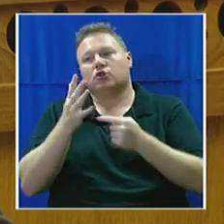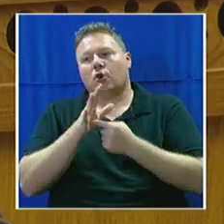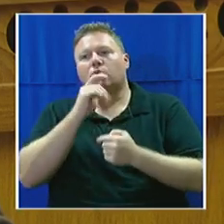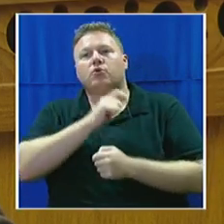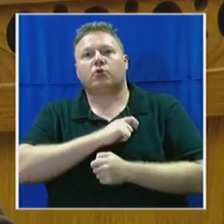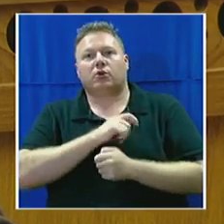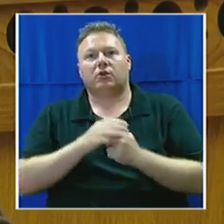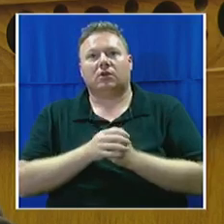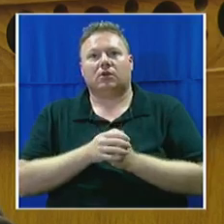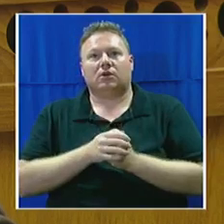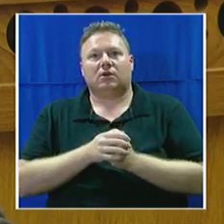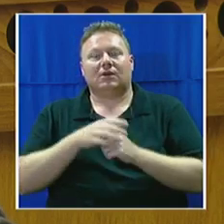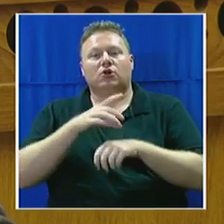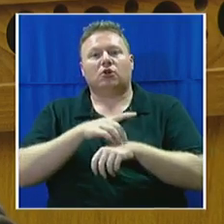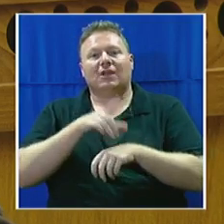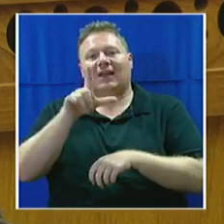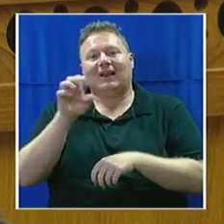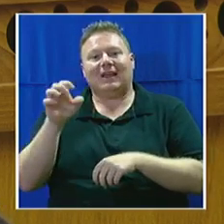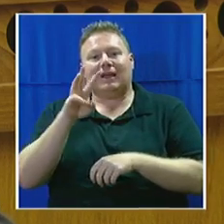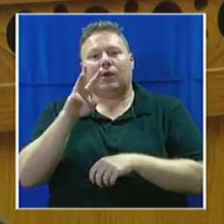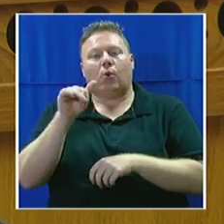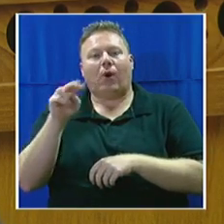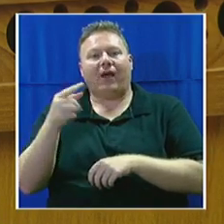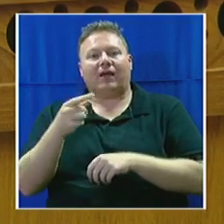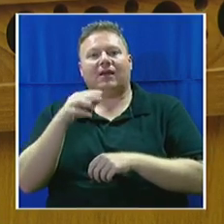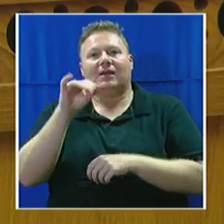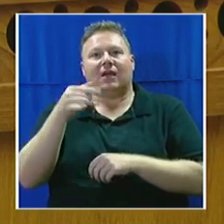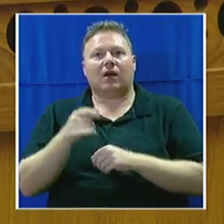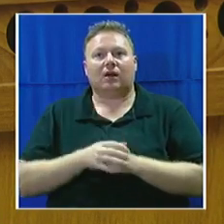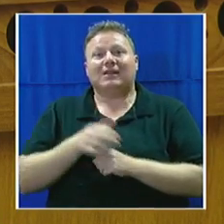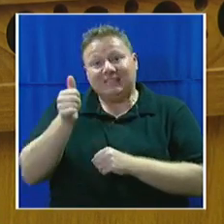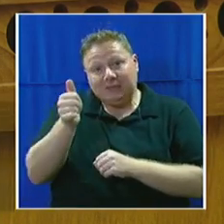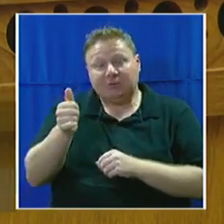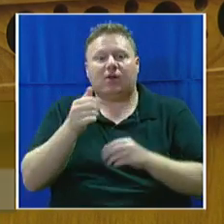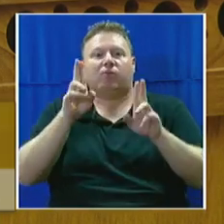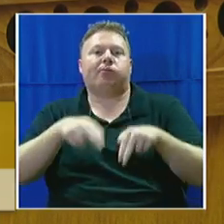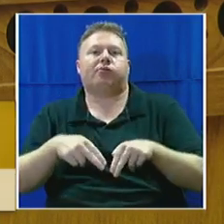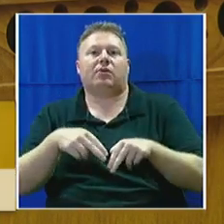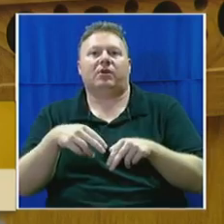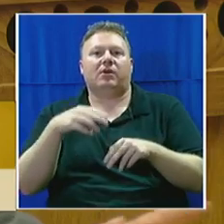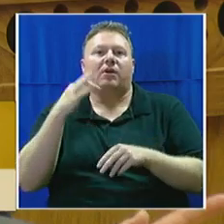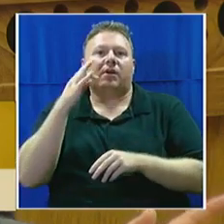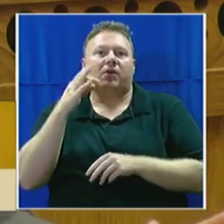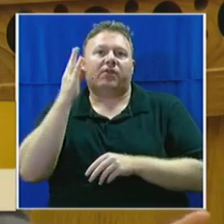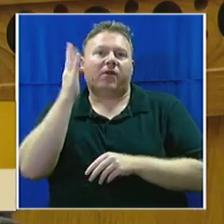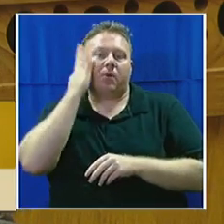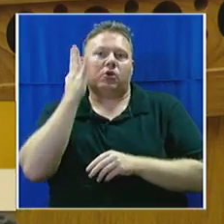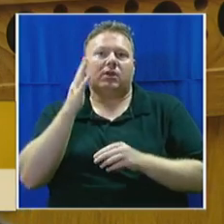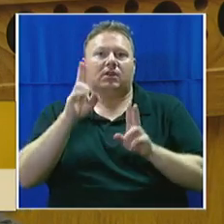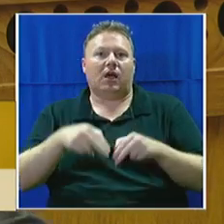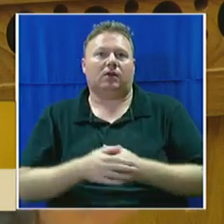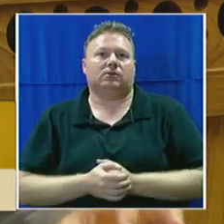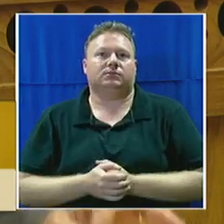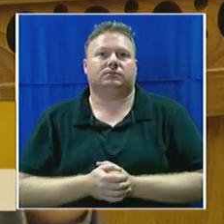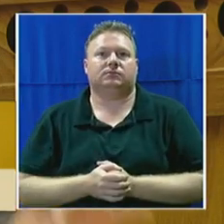coronavirus, Dr. Li Wenliang. Sadly, he passed away in February, a victim of the very virus he exposed. So the question we face